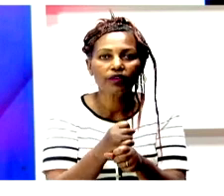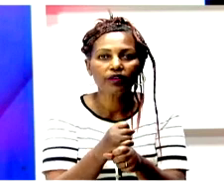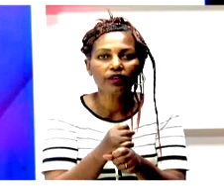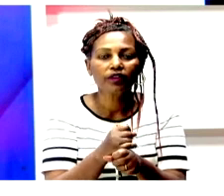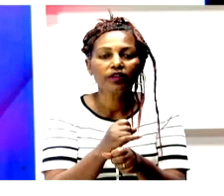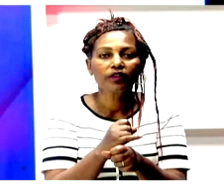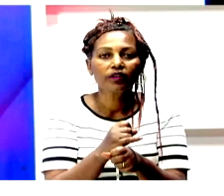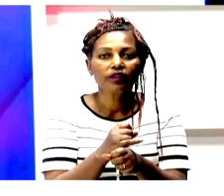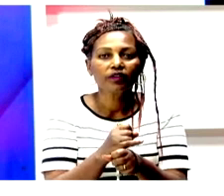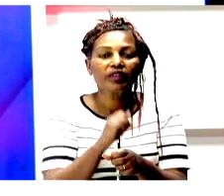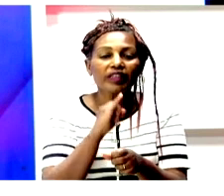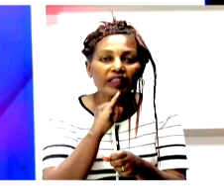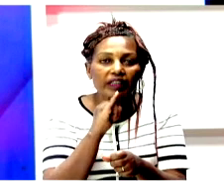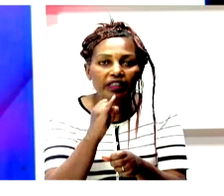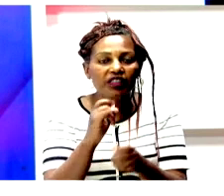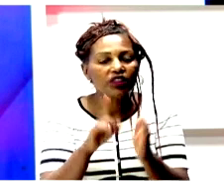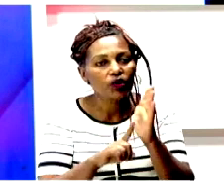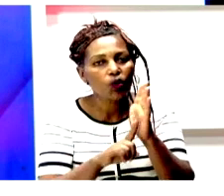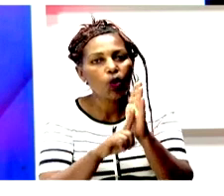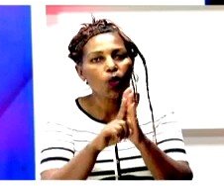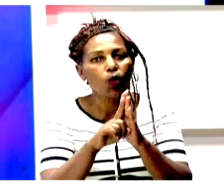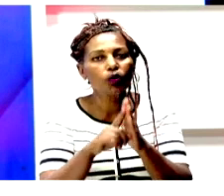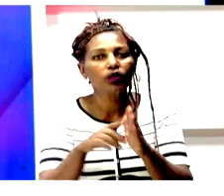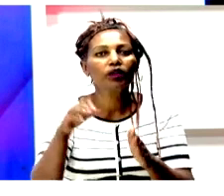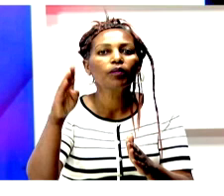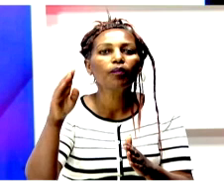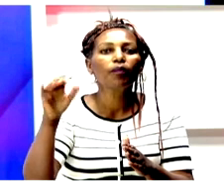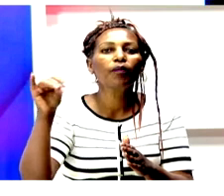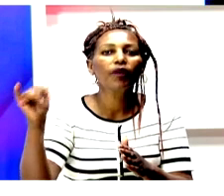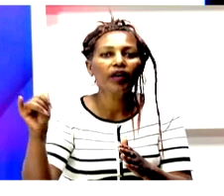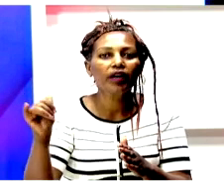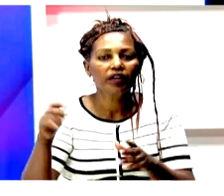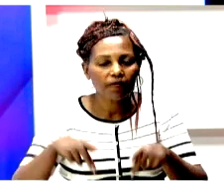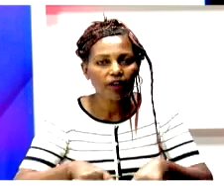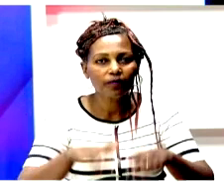Coffee is grown by farmers. That's passive.